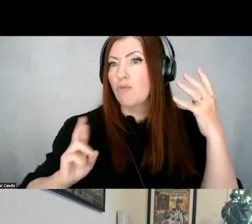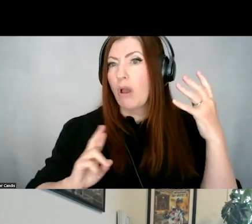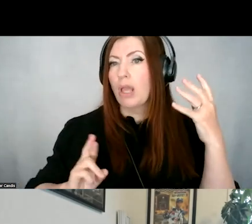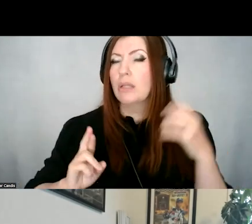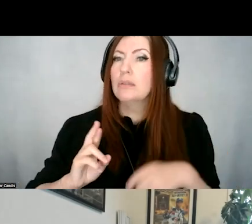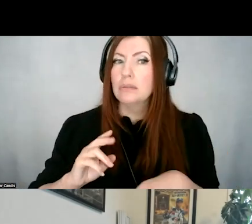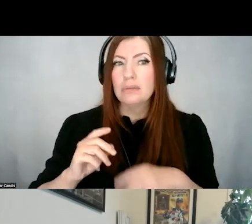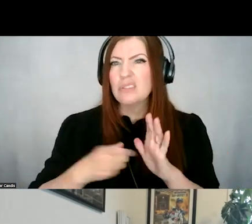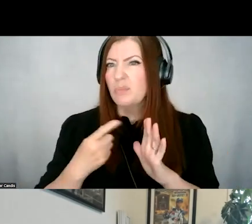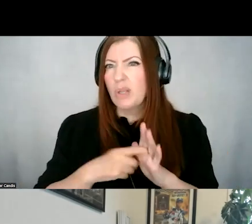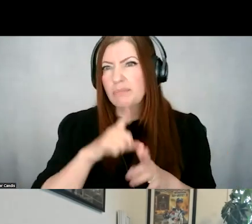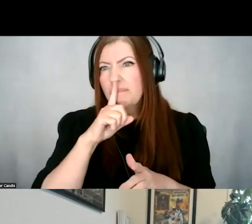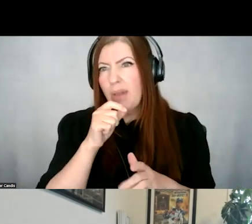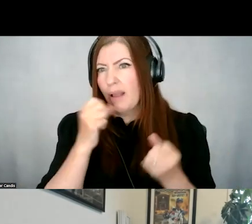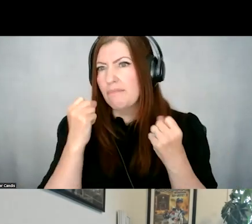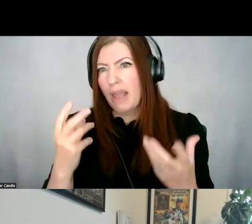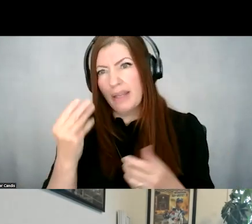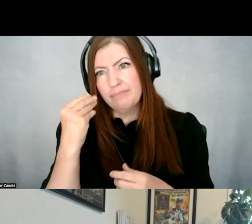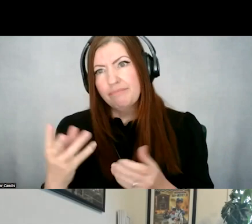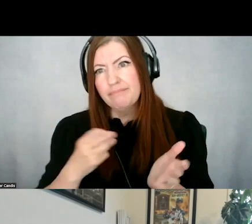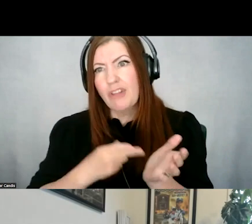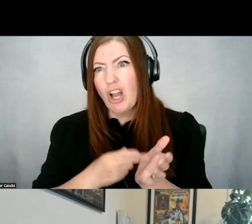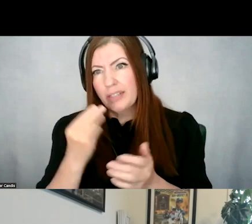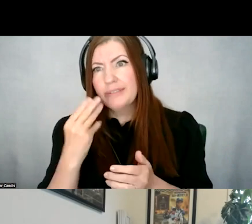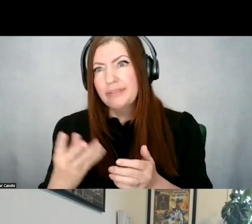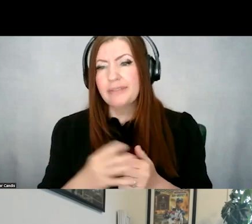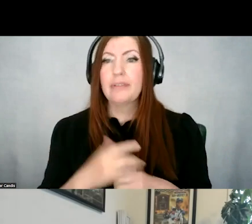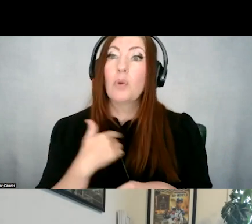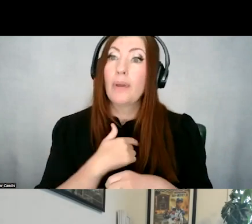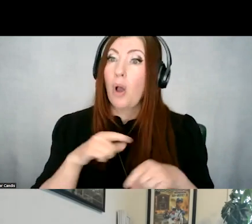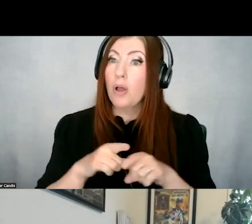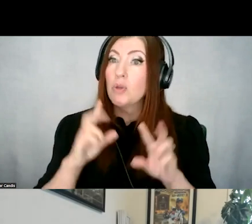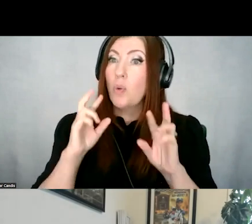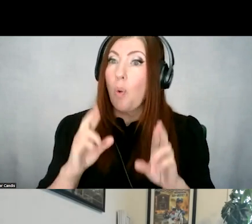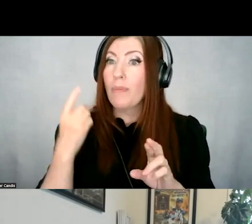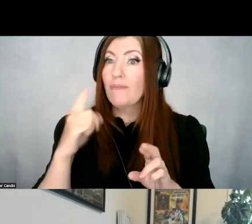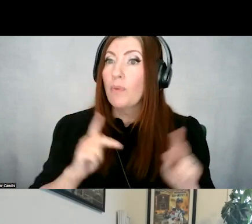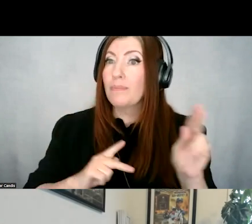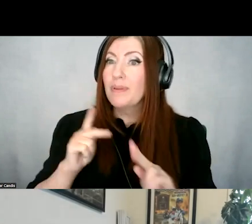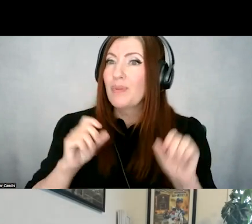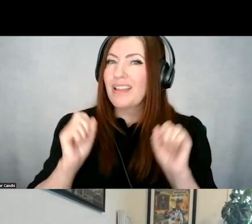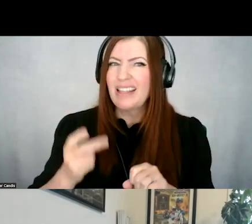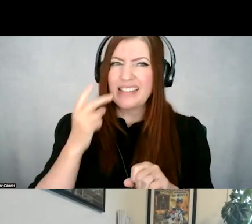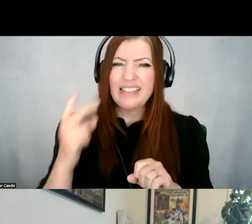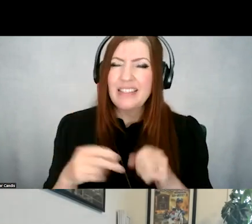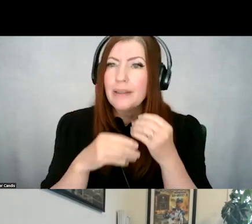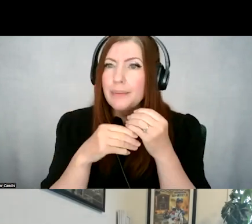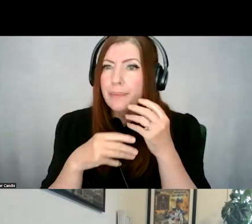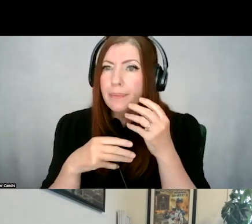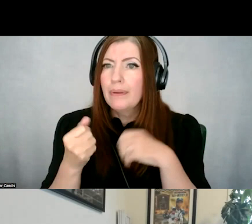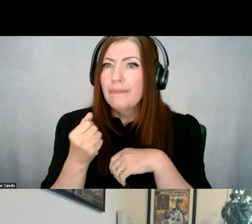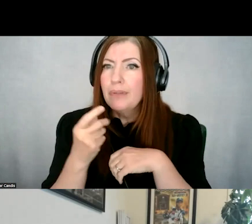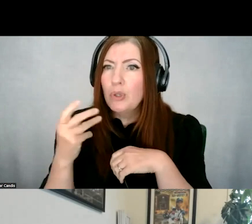there's not very many, I'm going to be honest. And what we also hope for is that people can see that there's not very many, and maybe